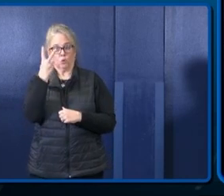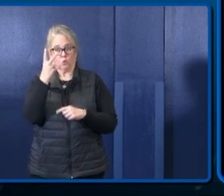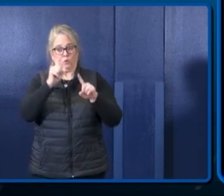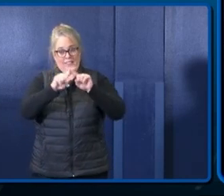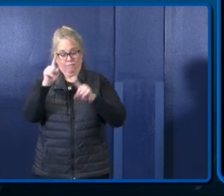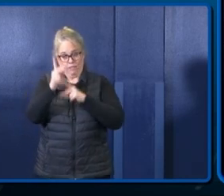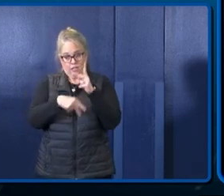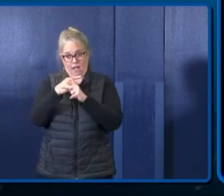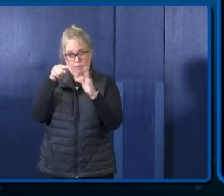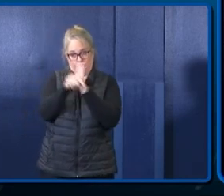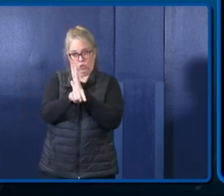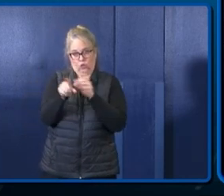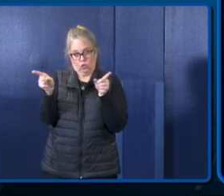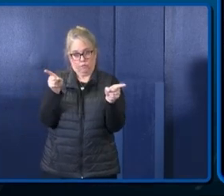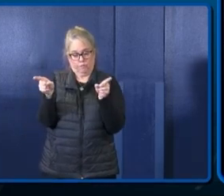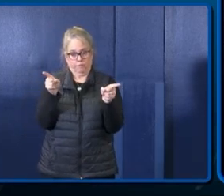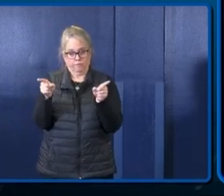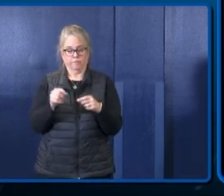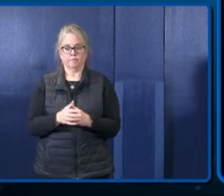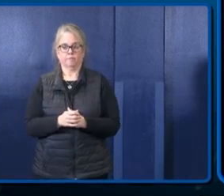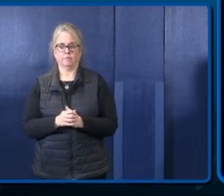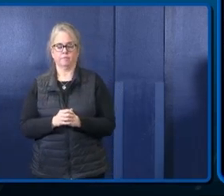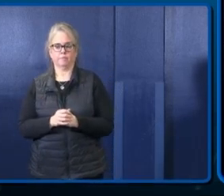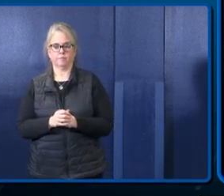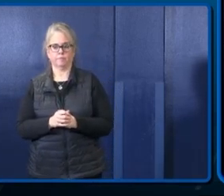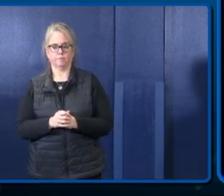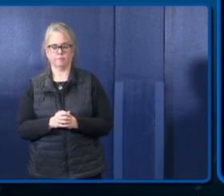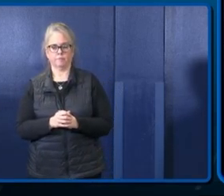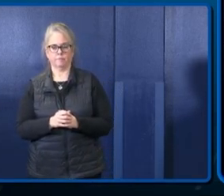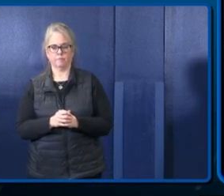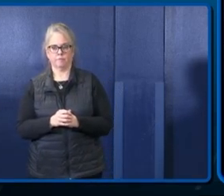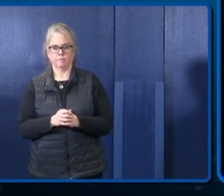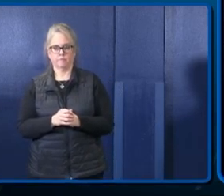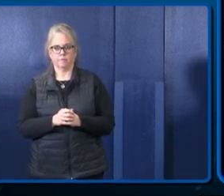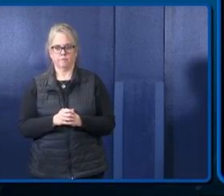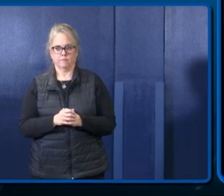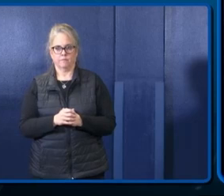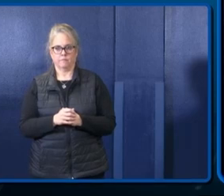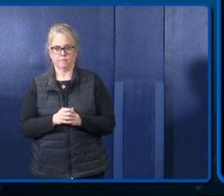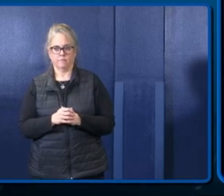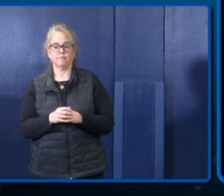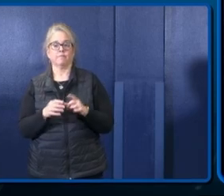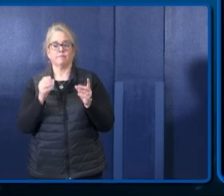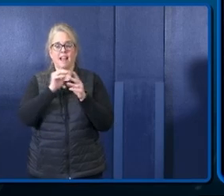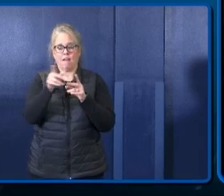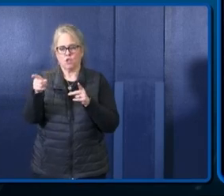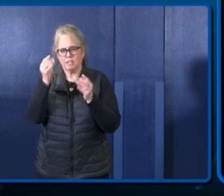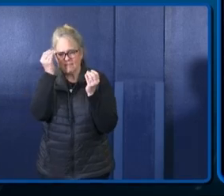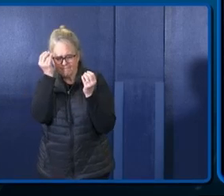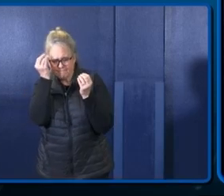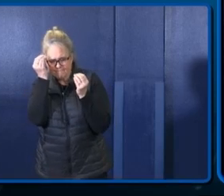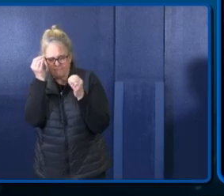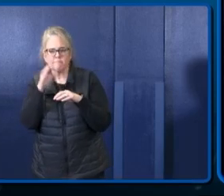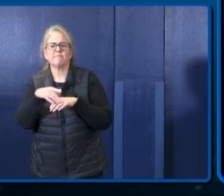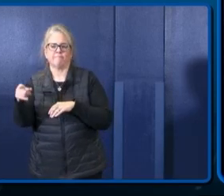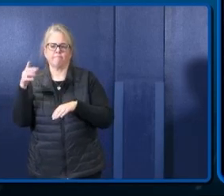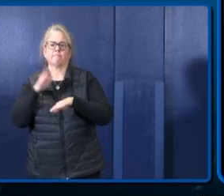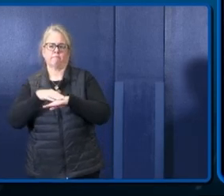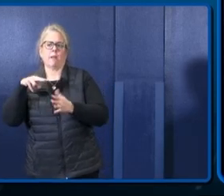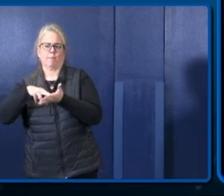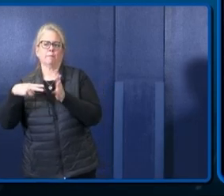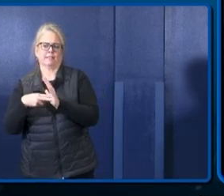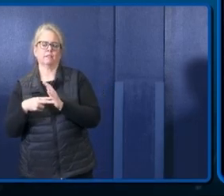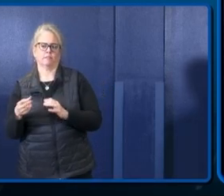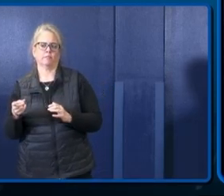and with intent. That's what most people think about when they think of first-degree murder, when somebody plans to go kill somebody. Extreme